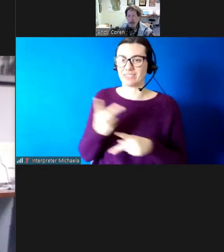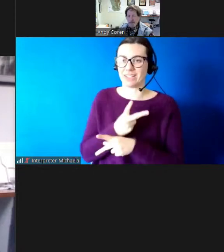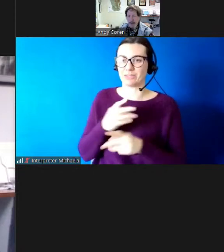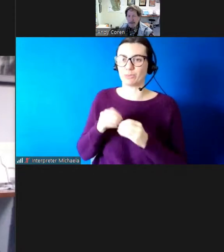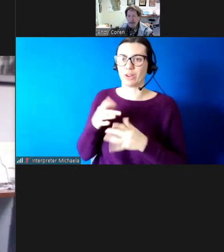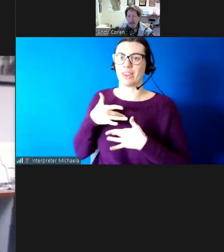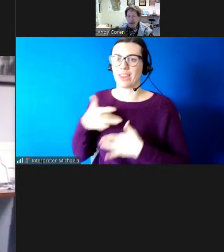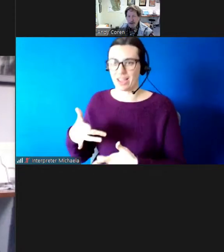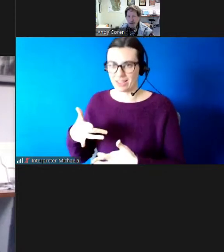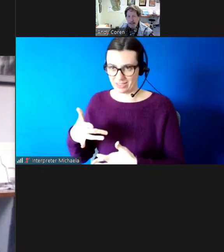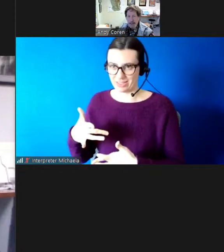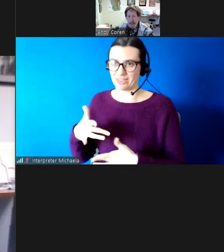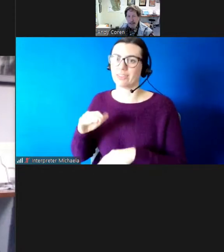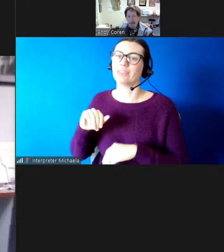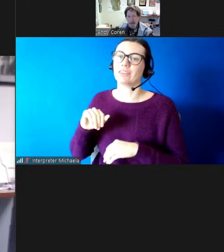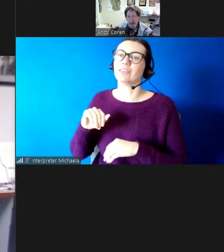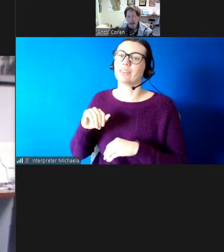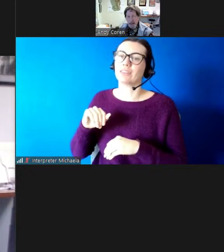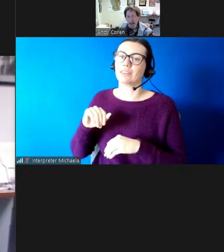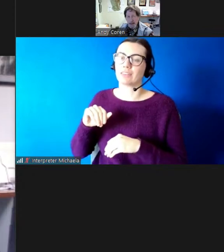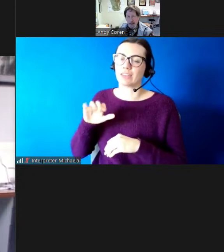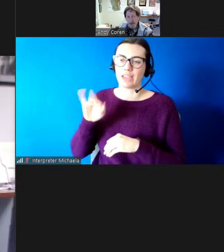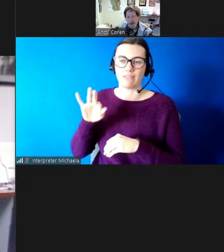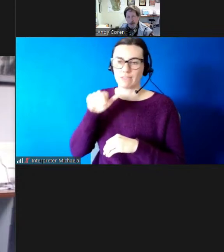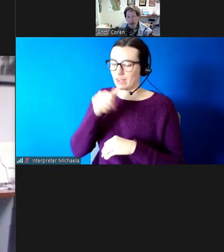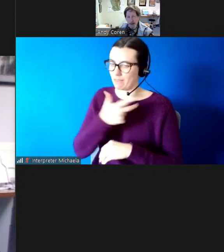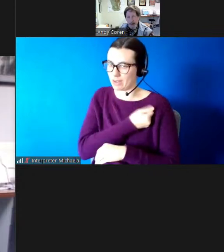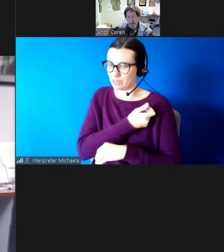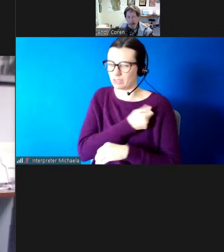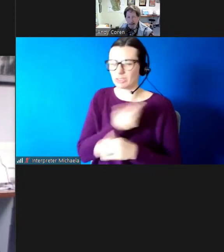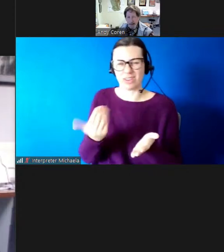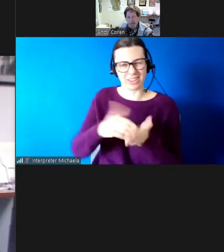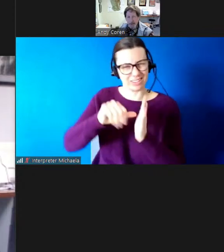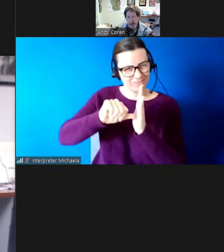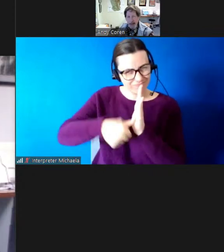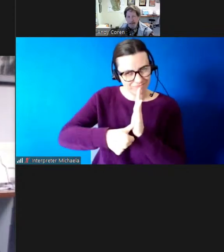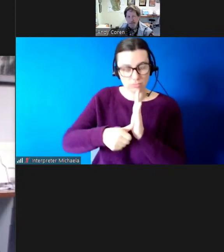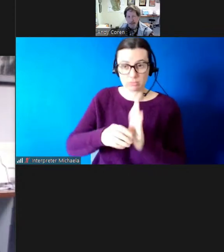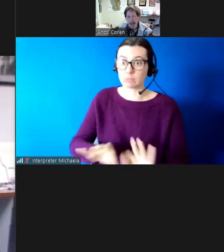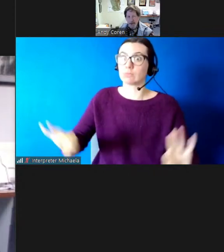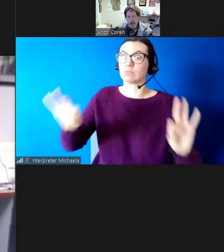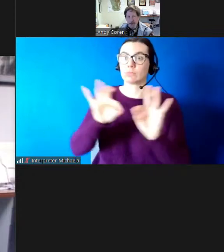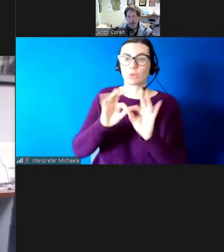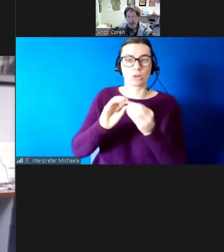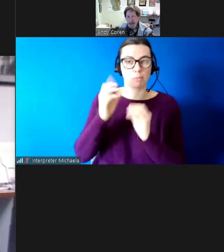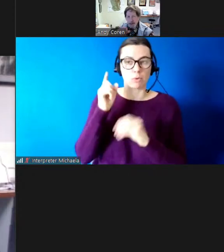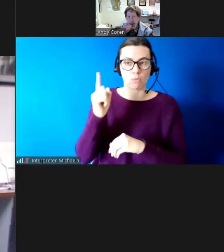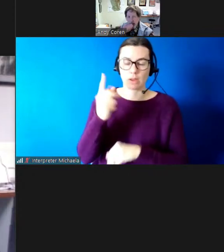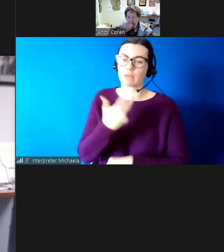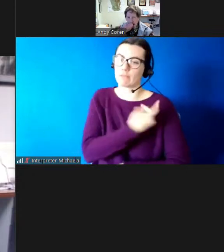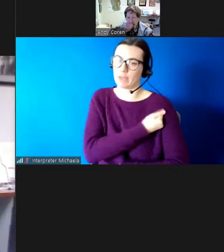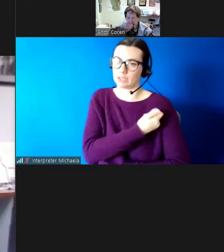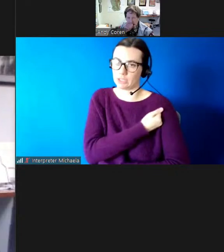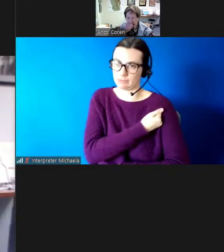again, vaccination is the key to keeping this germ at bay. As of January